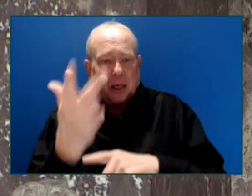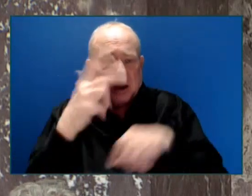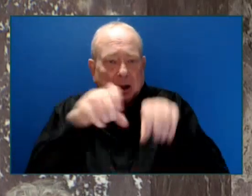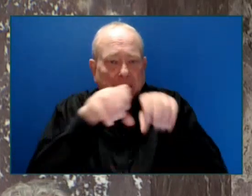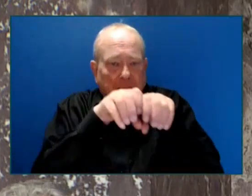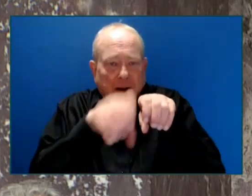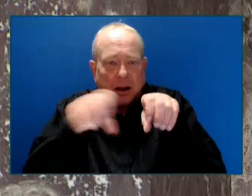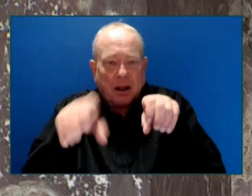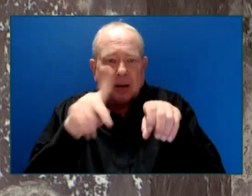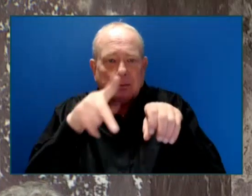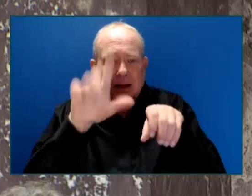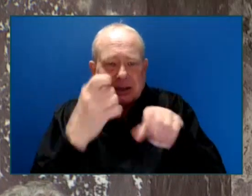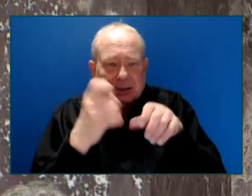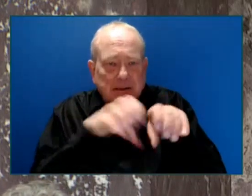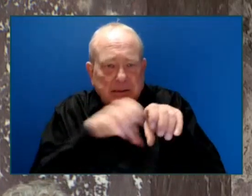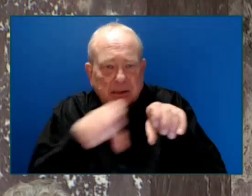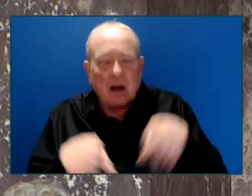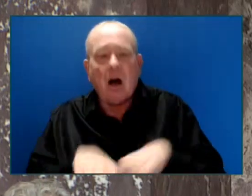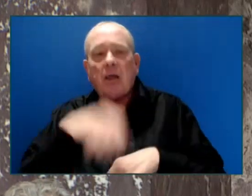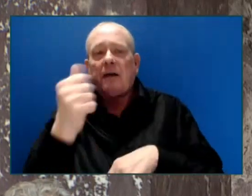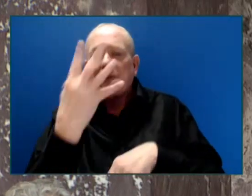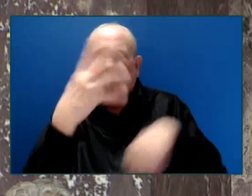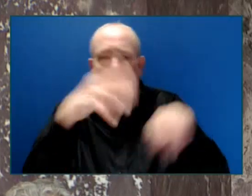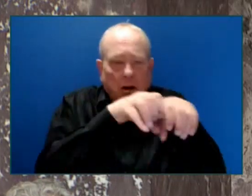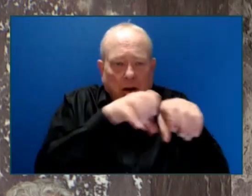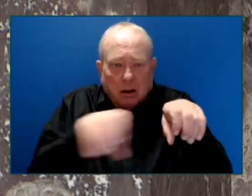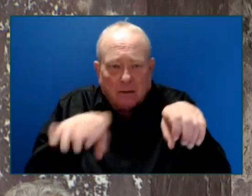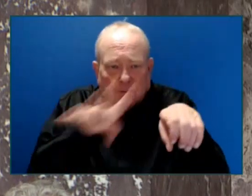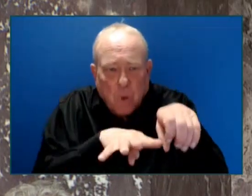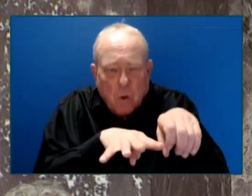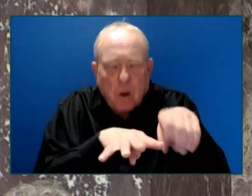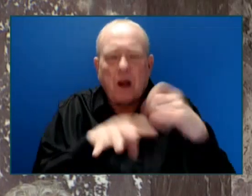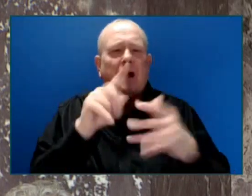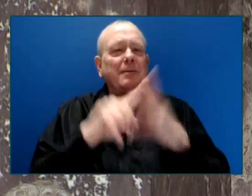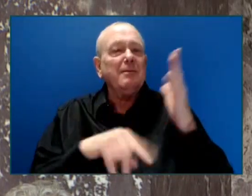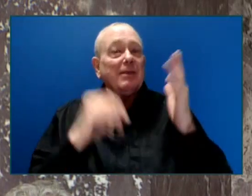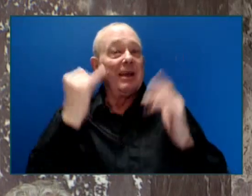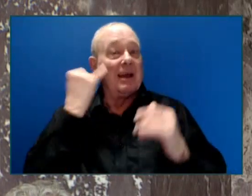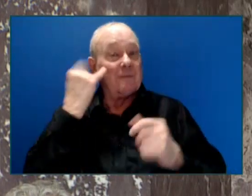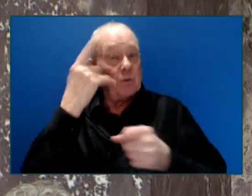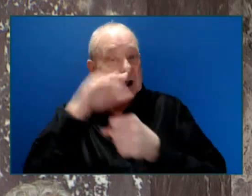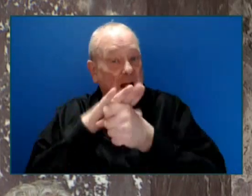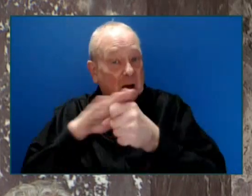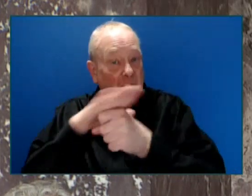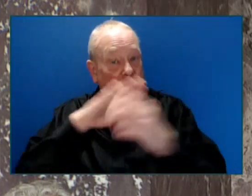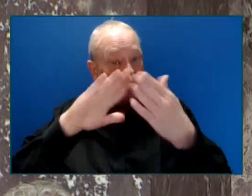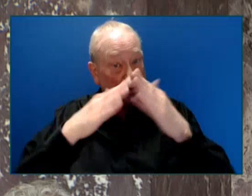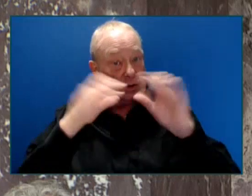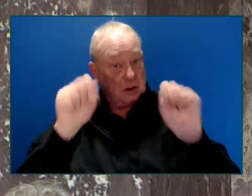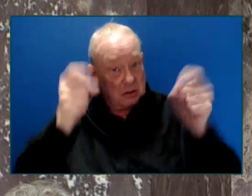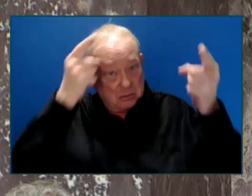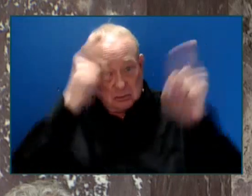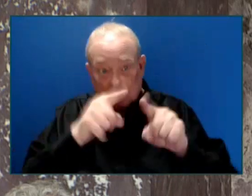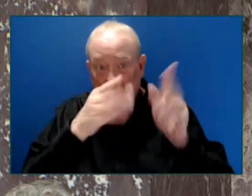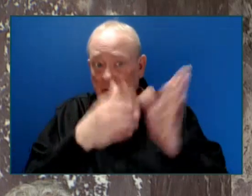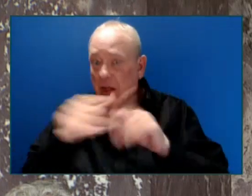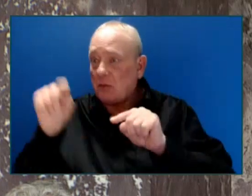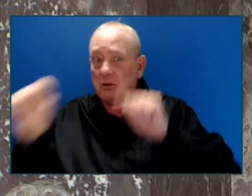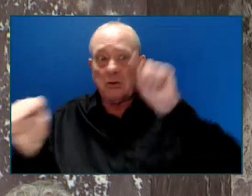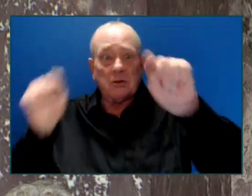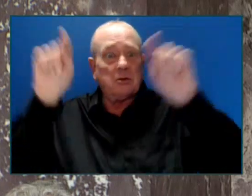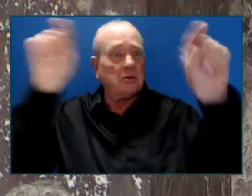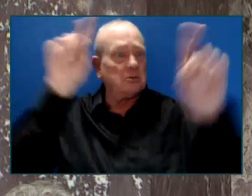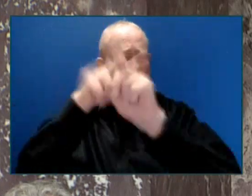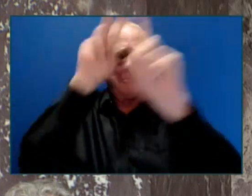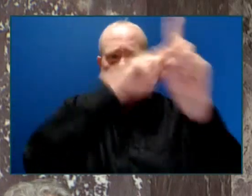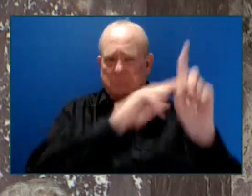it can be successful in one part of the community, it can be successful everywhere. Now, the members talk about transit-oriented development. I'm glad they've caught up, because that's in the strategy